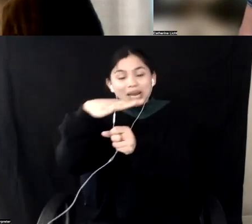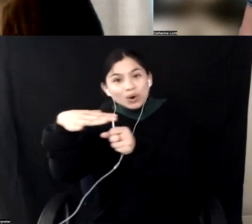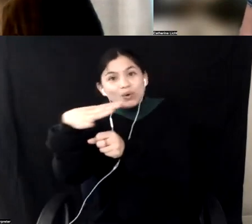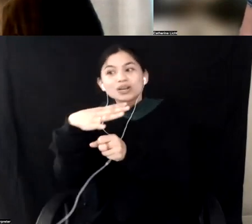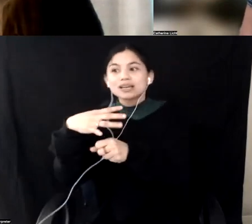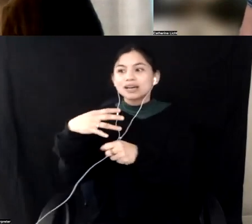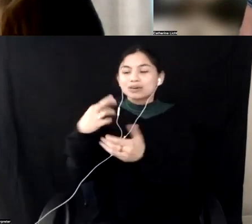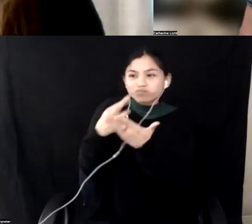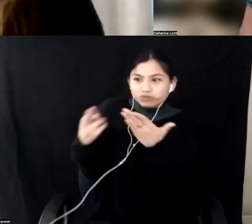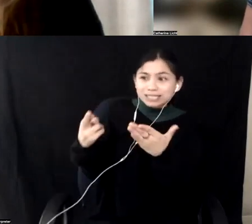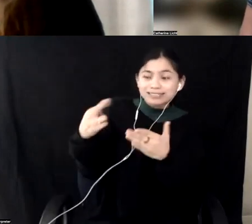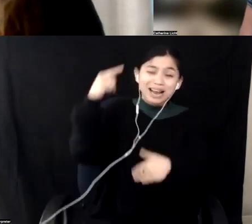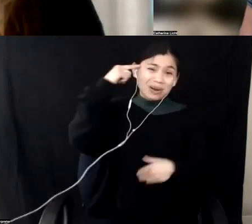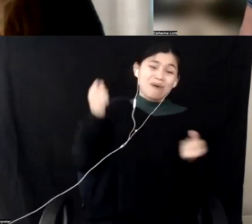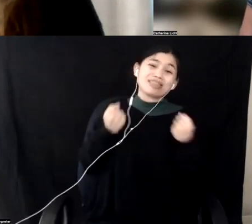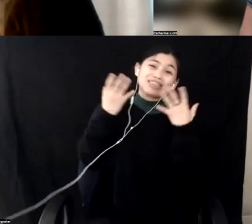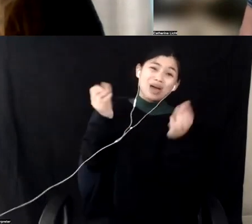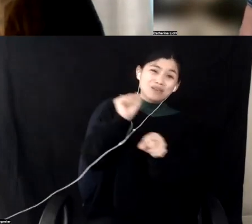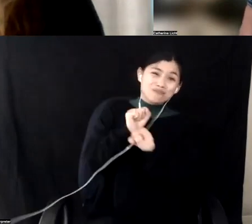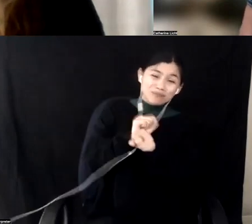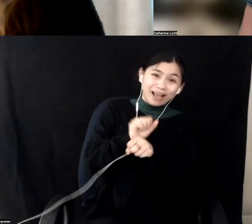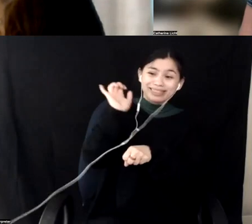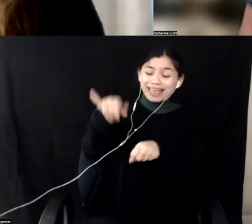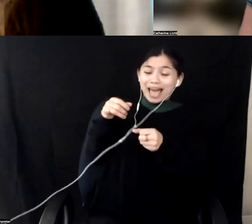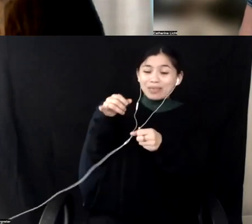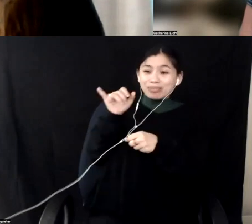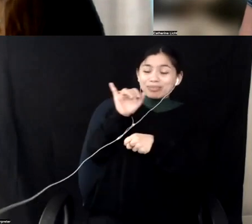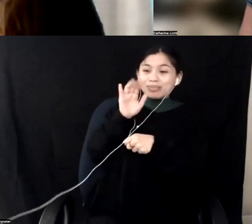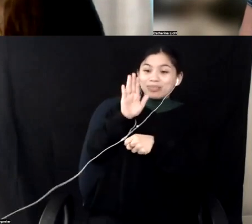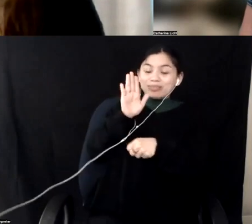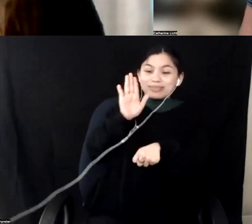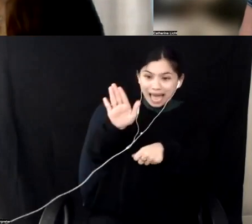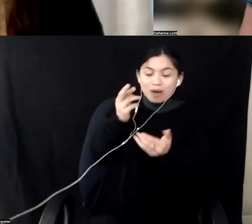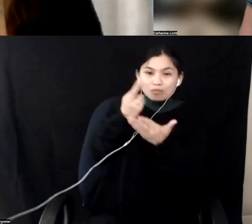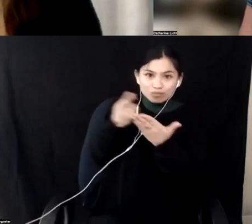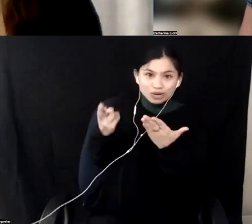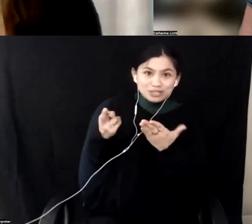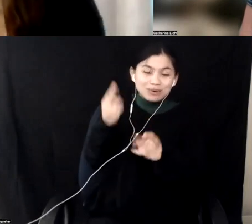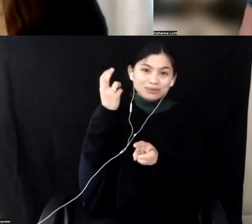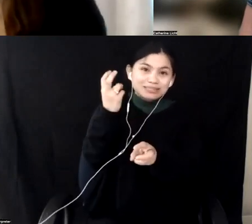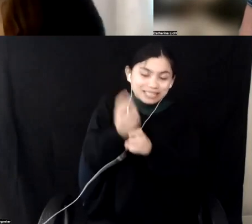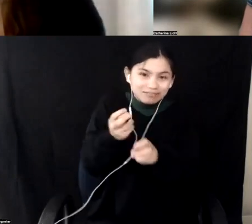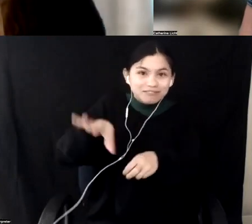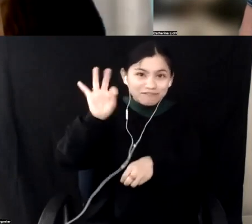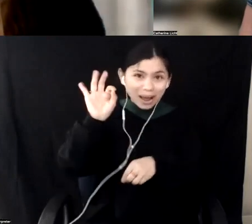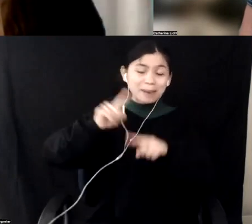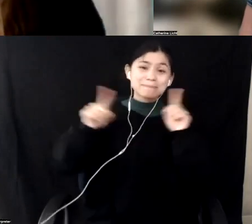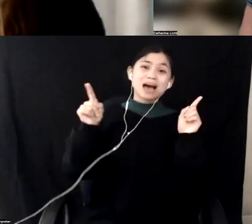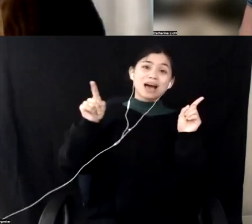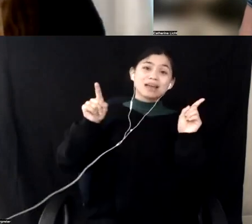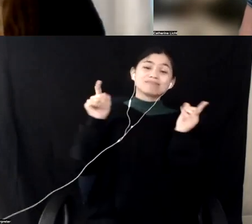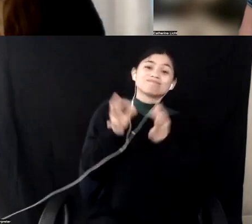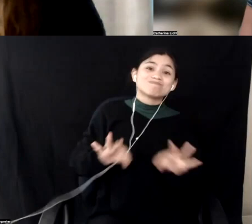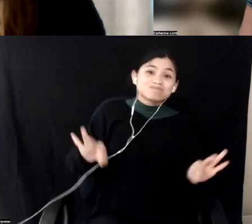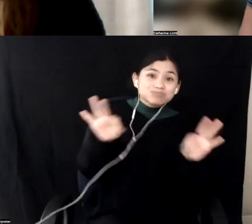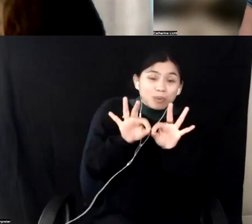it's a lot of work to find those resources, but it is worth it if they can